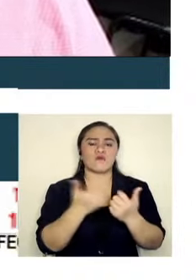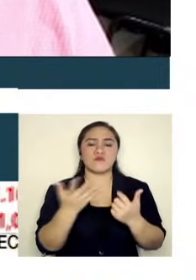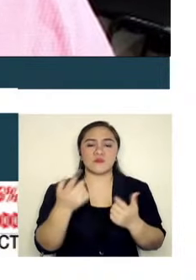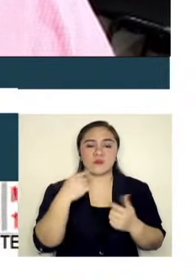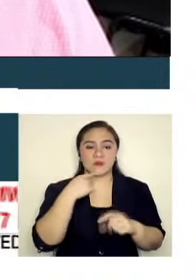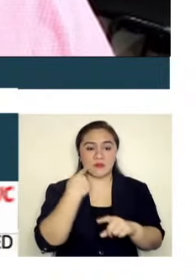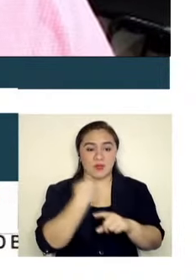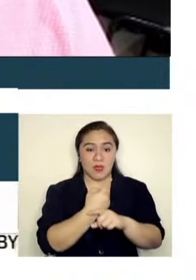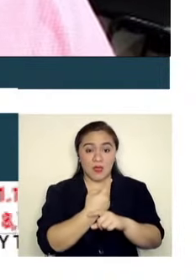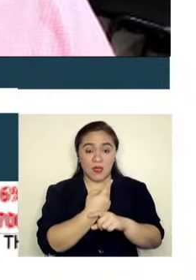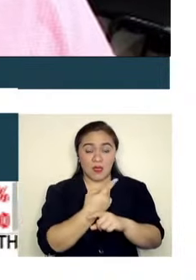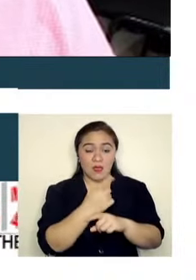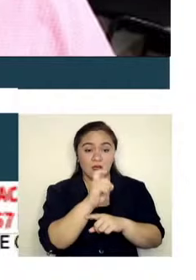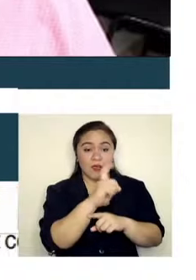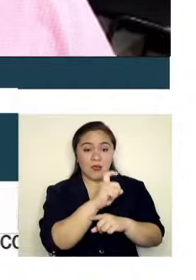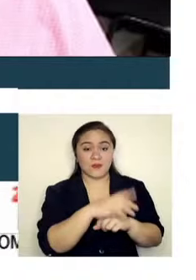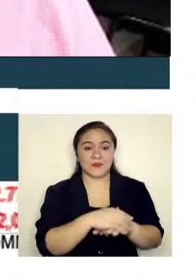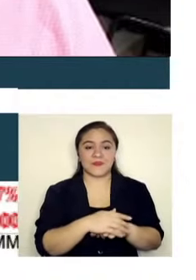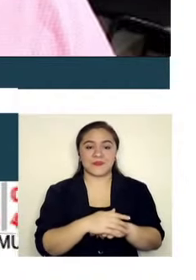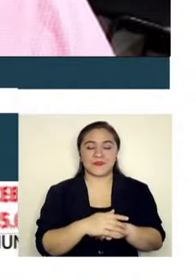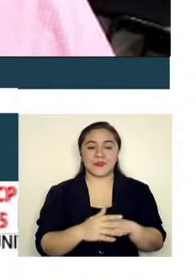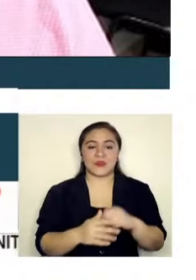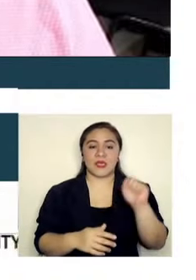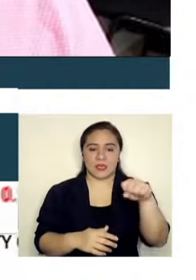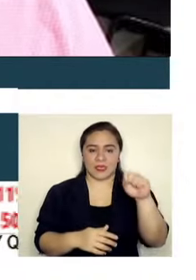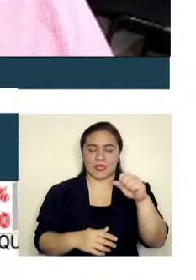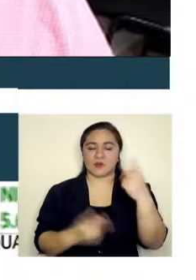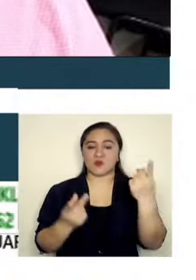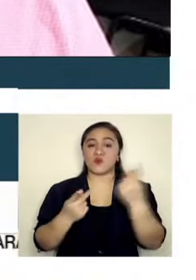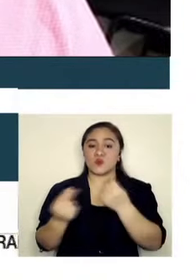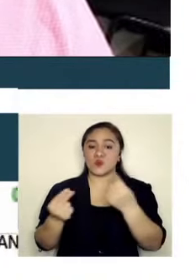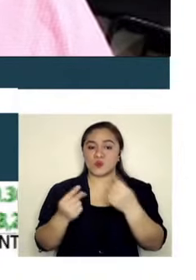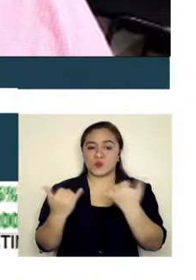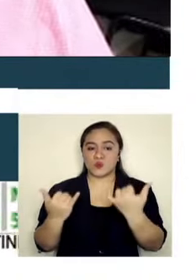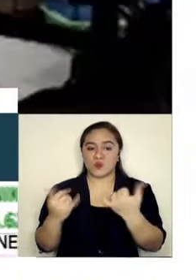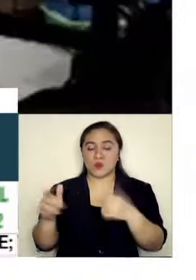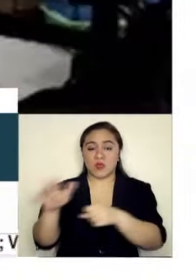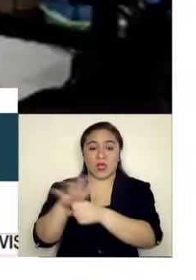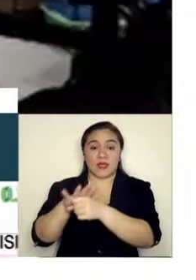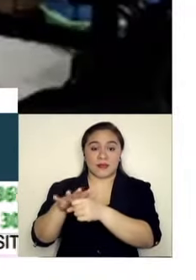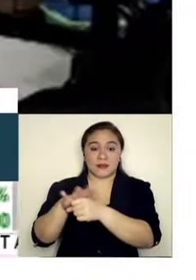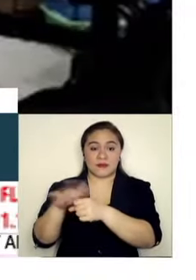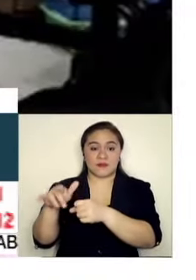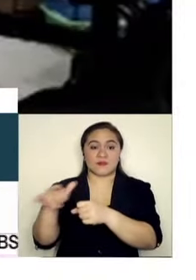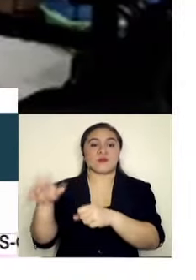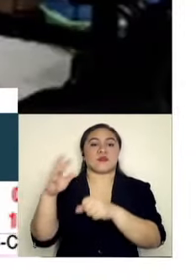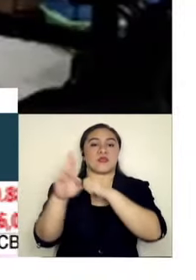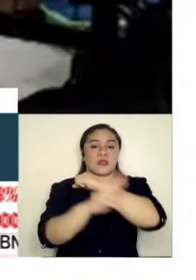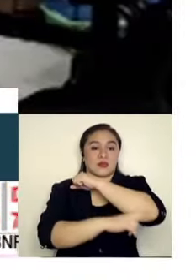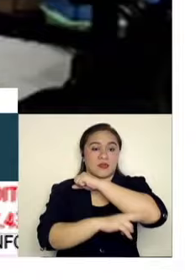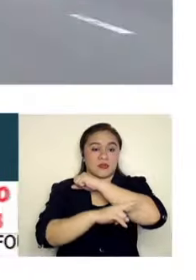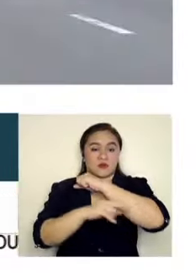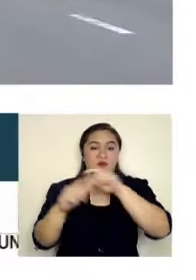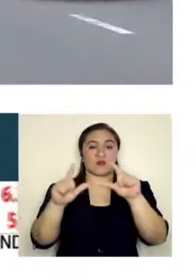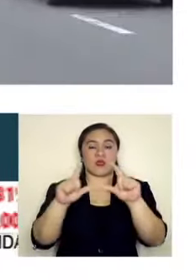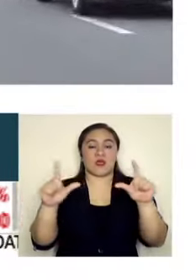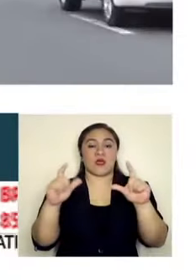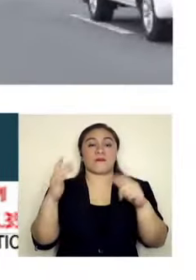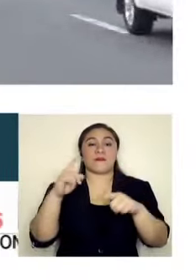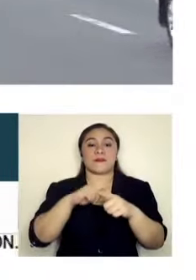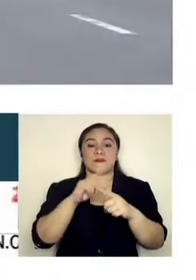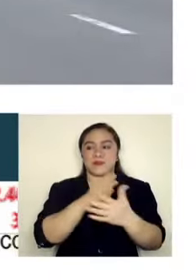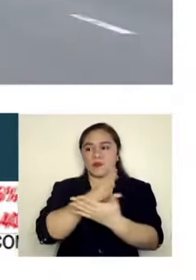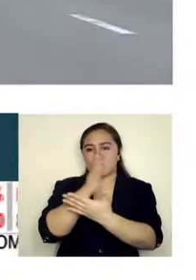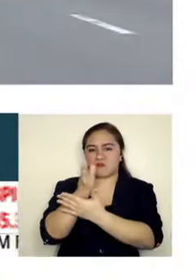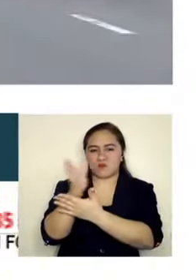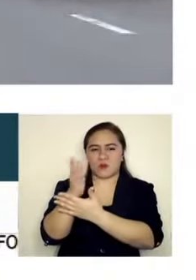efforts? Okay, they are doing it already with the local government. We have also our regional level going at the field level. Mm-hmm. Pero